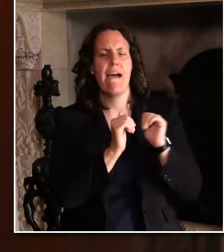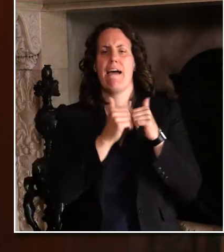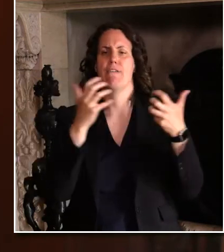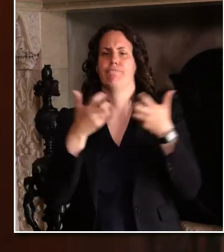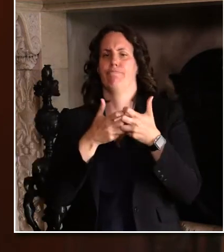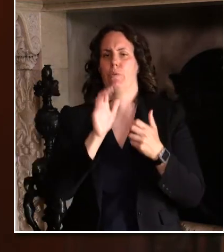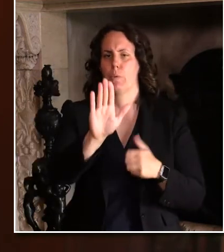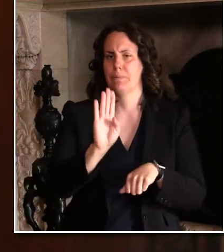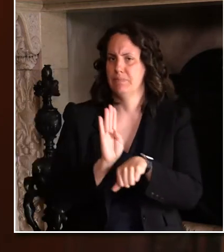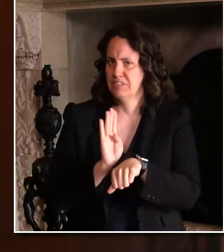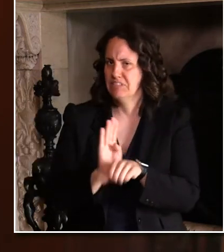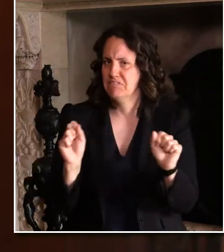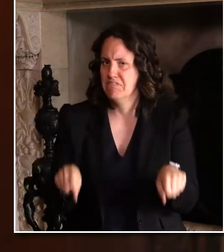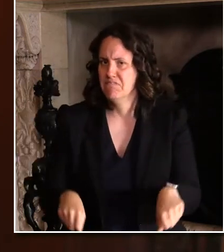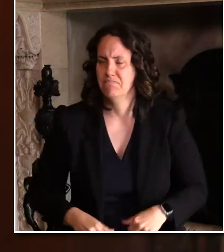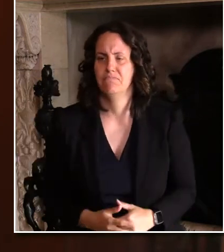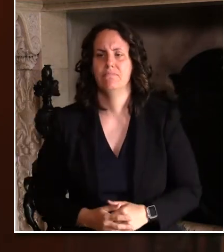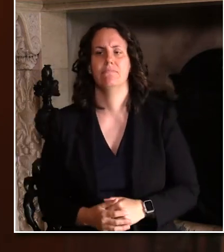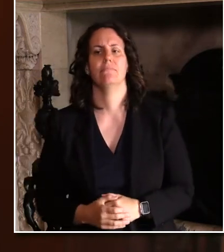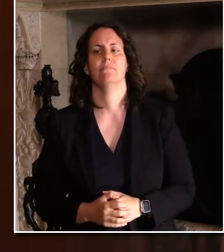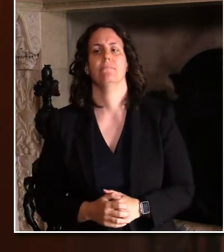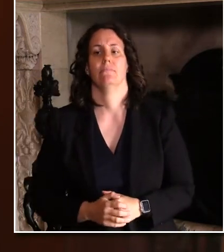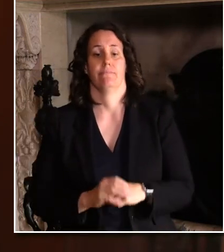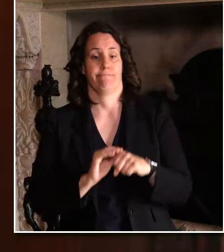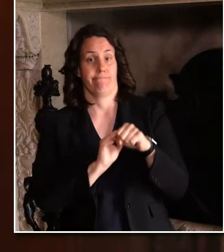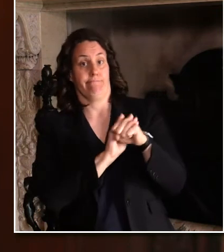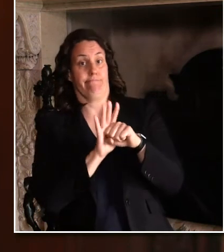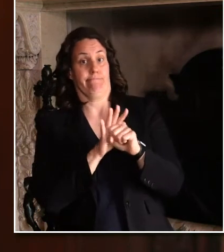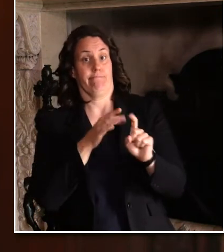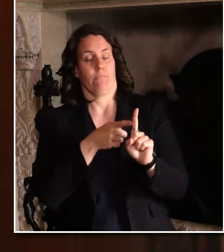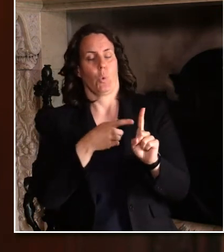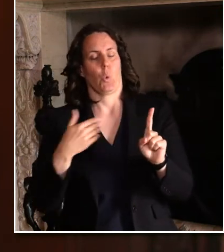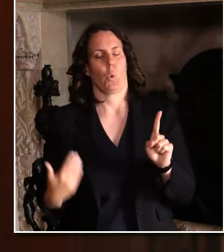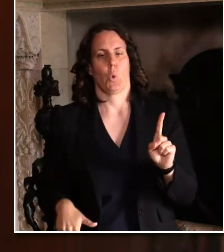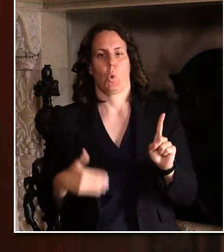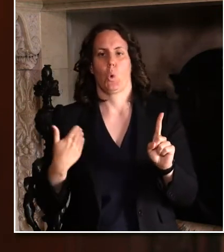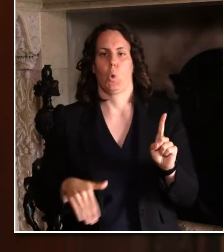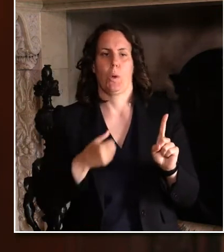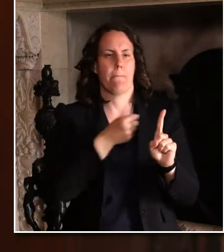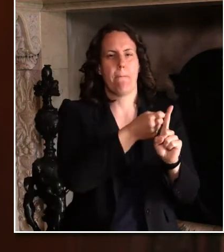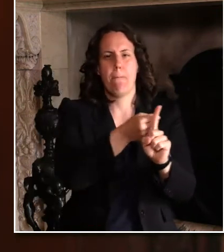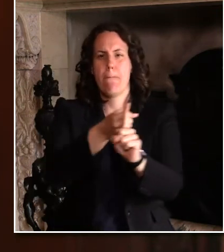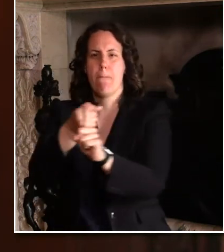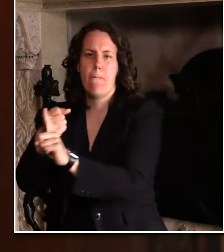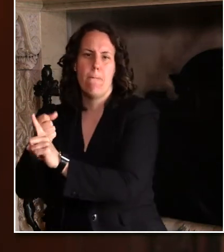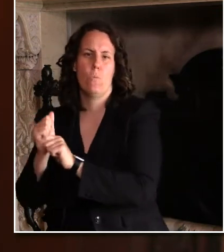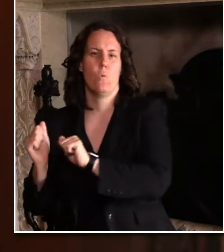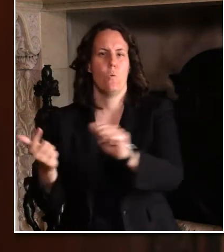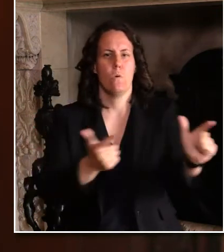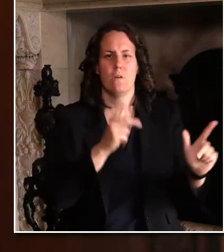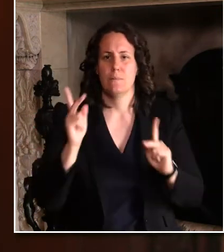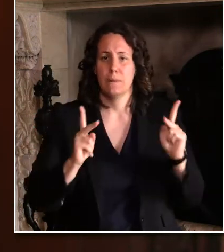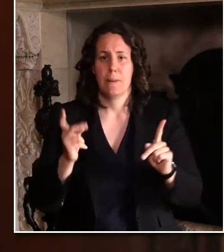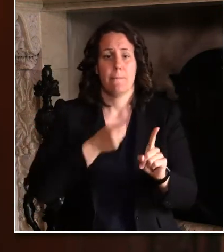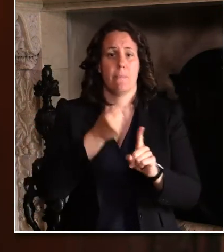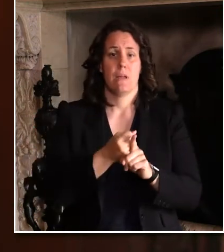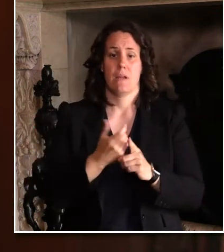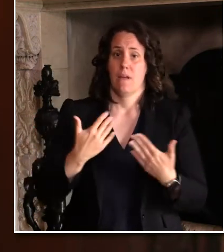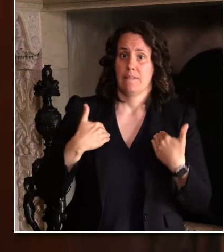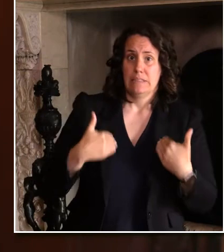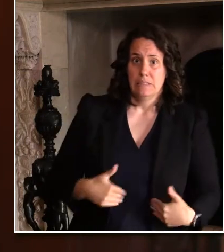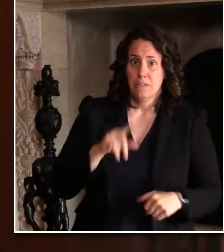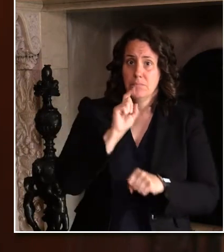resources. The COVID-19 pandemic has hit Wisconsinites hard, physically, emotionally, and financially, and we all must